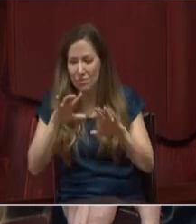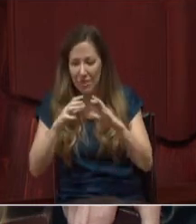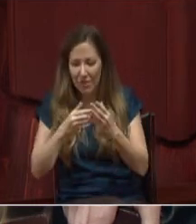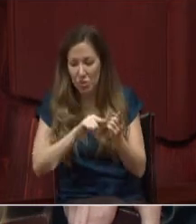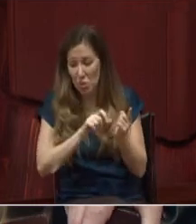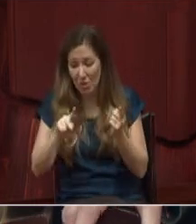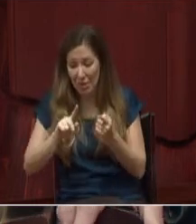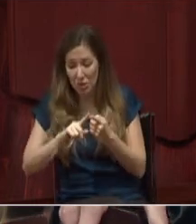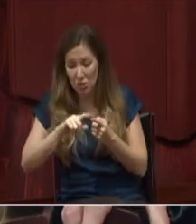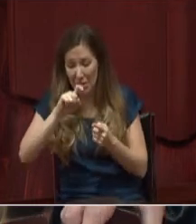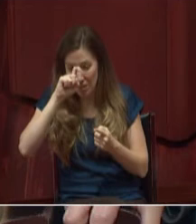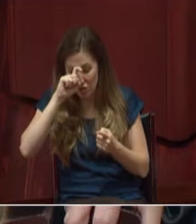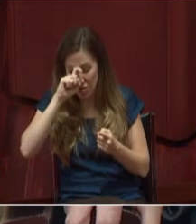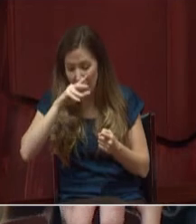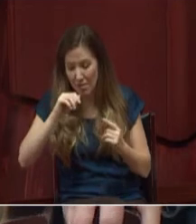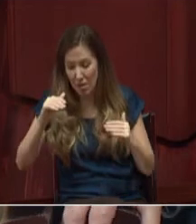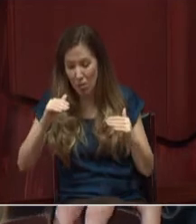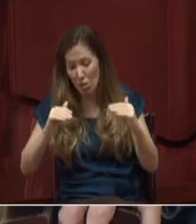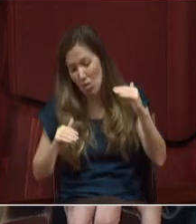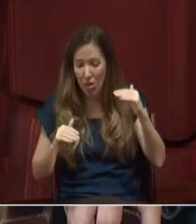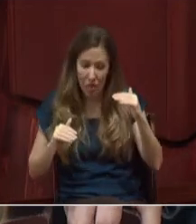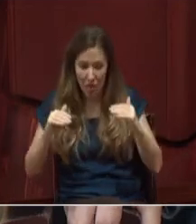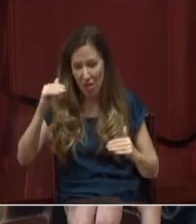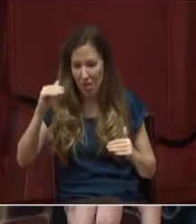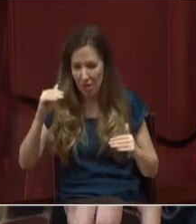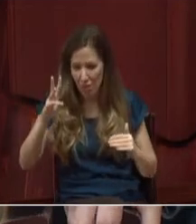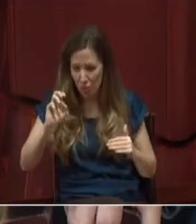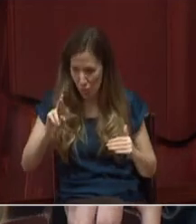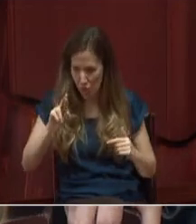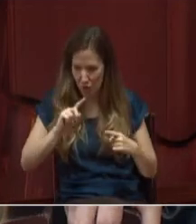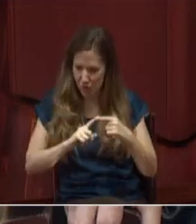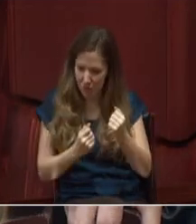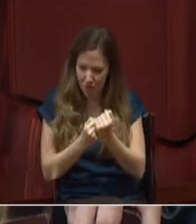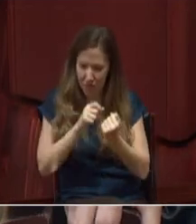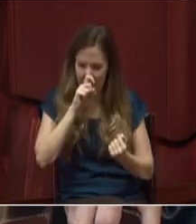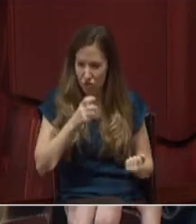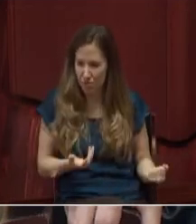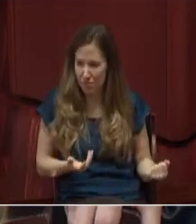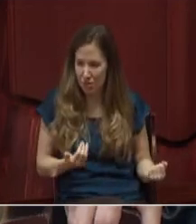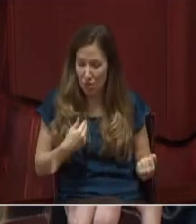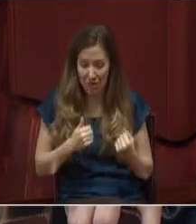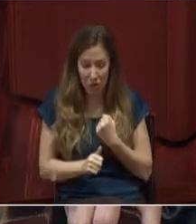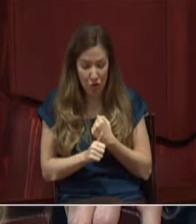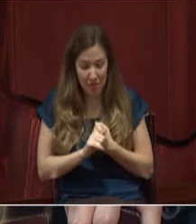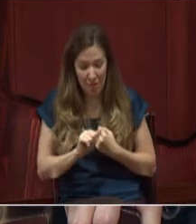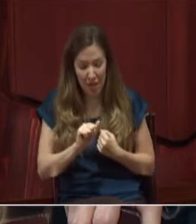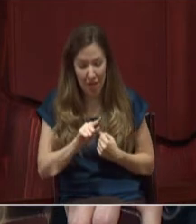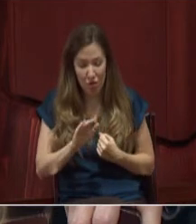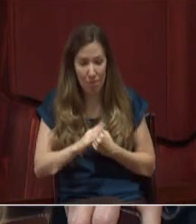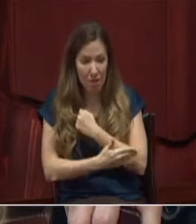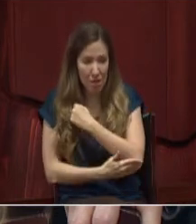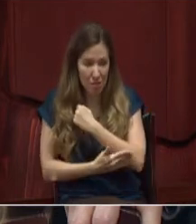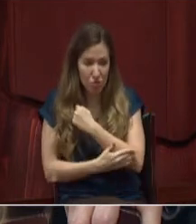Egypt and to tip the balance in favor of Egypt. You had threats by the Arab countries to impose an